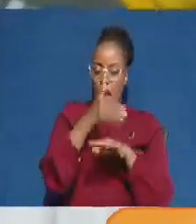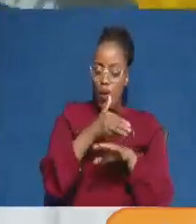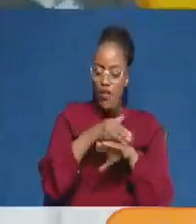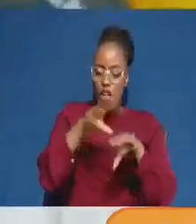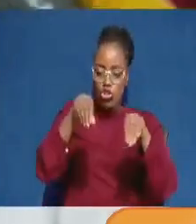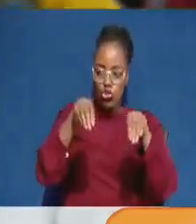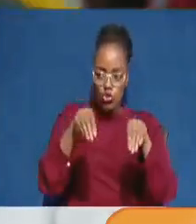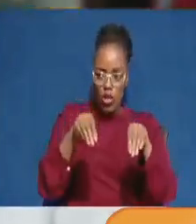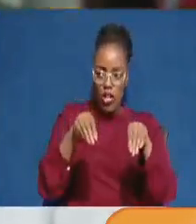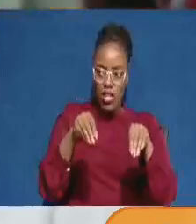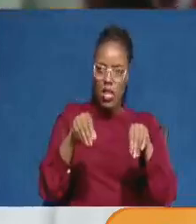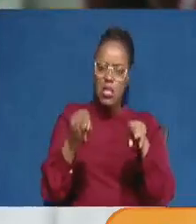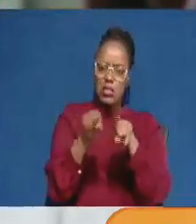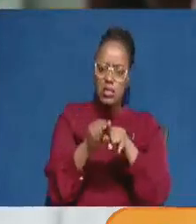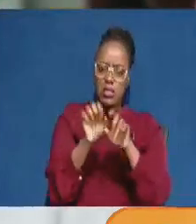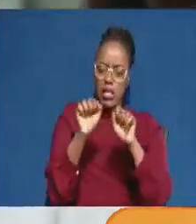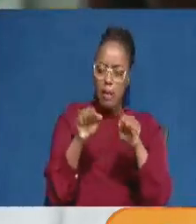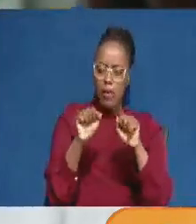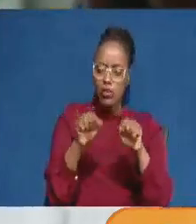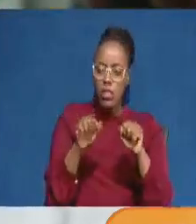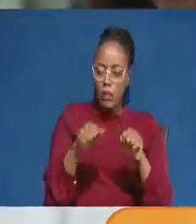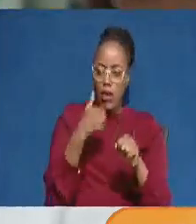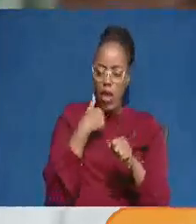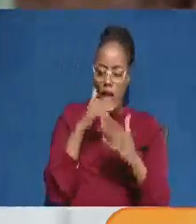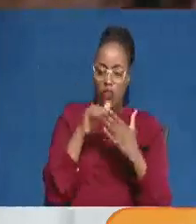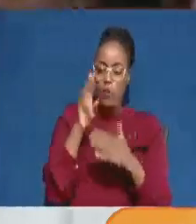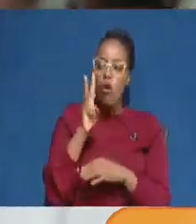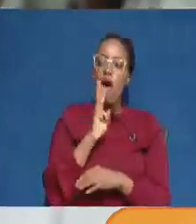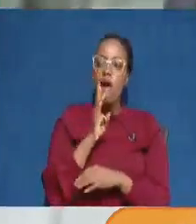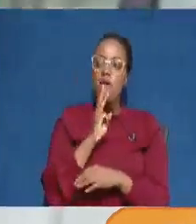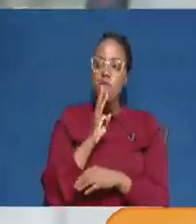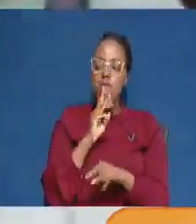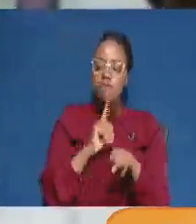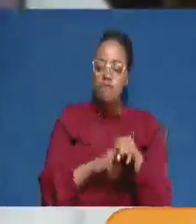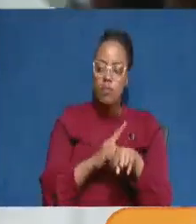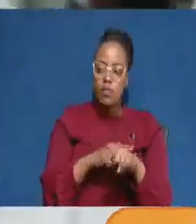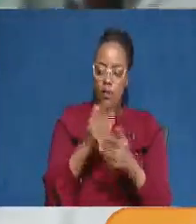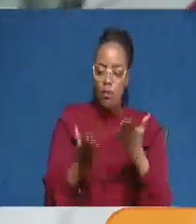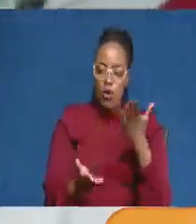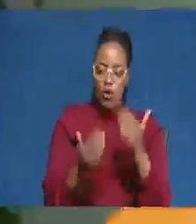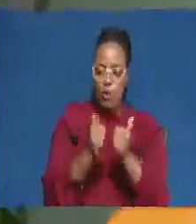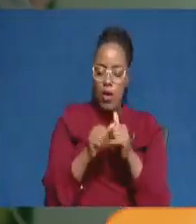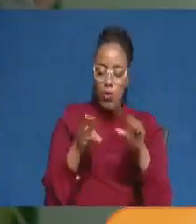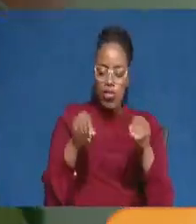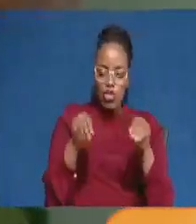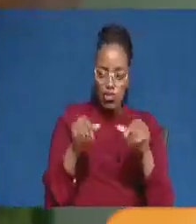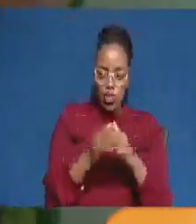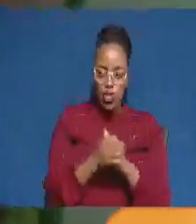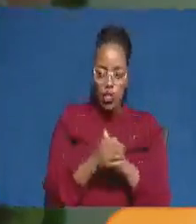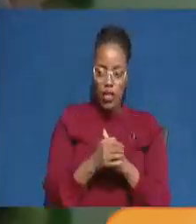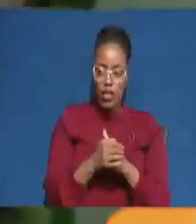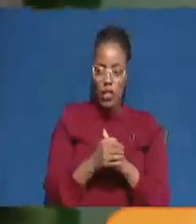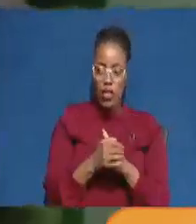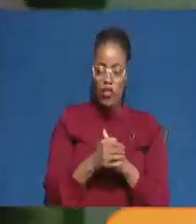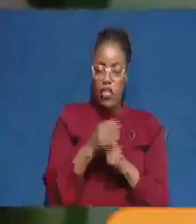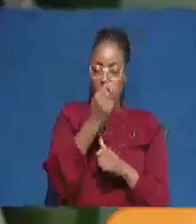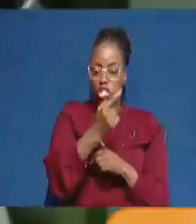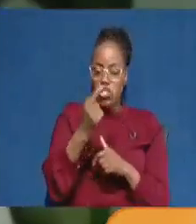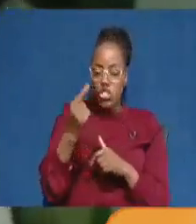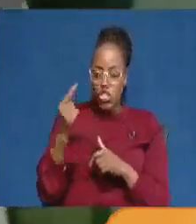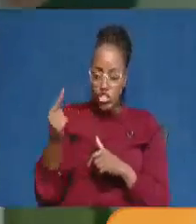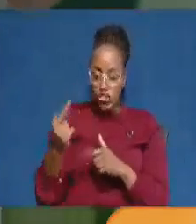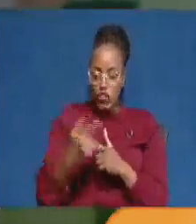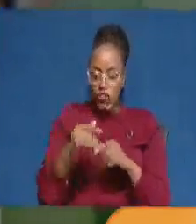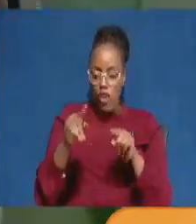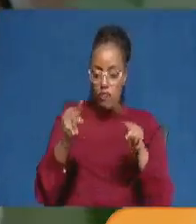also hold more water as compared to soil. Each transparent